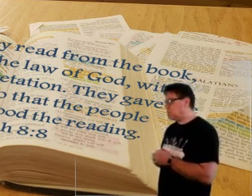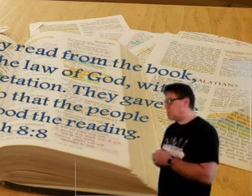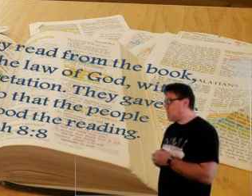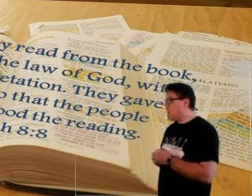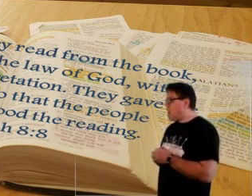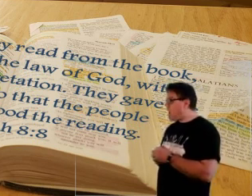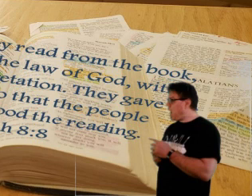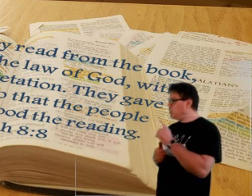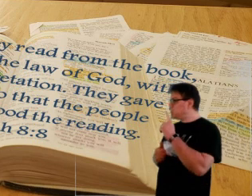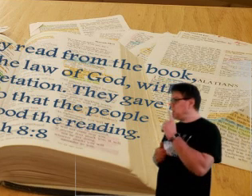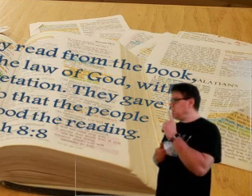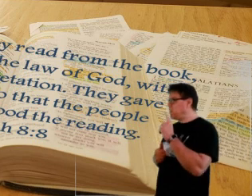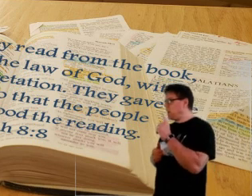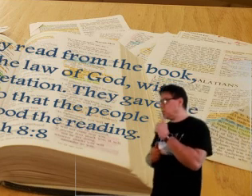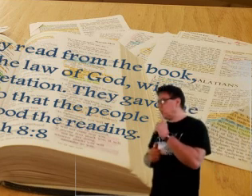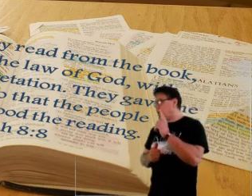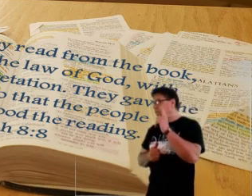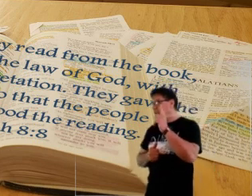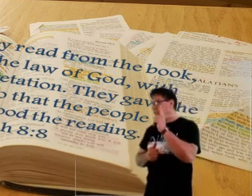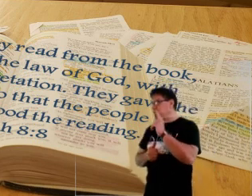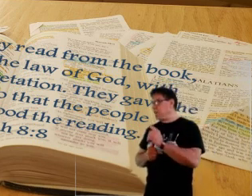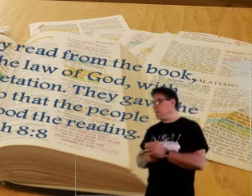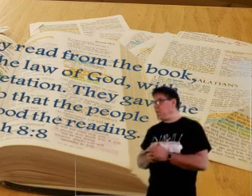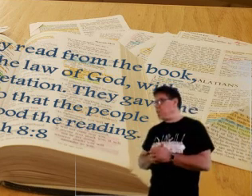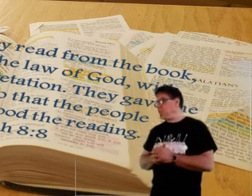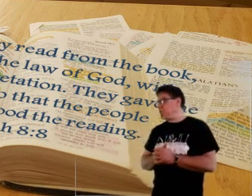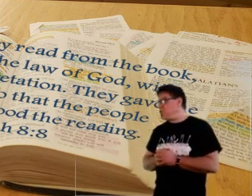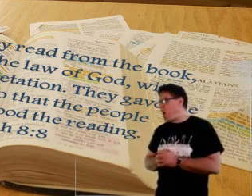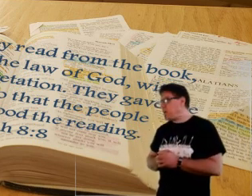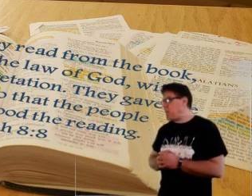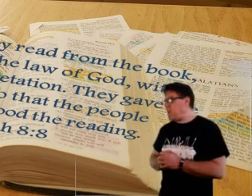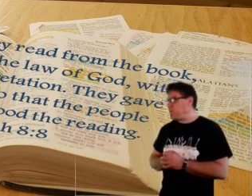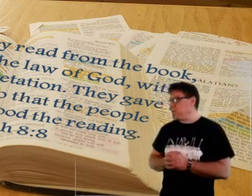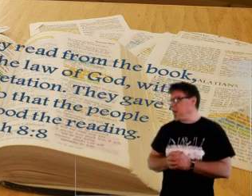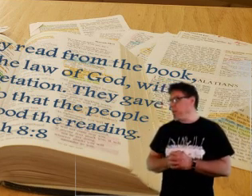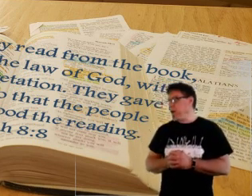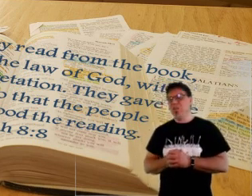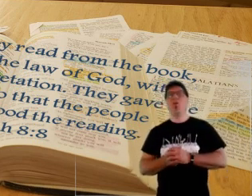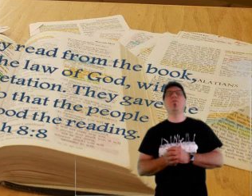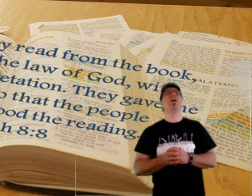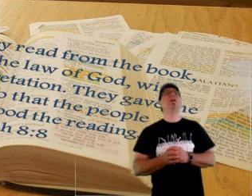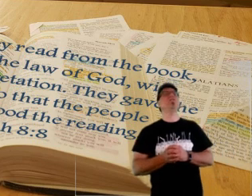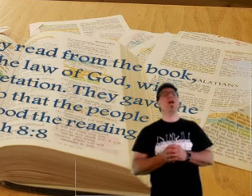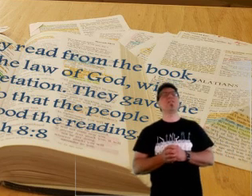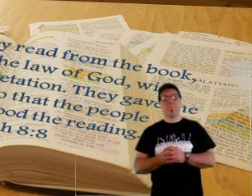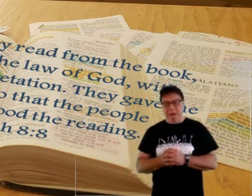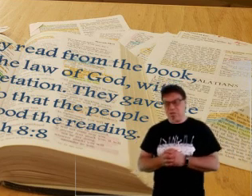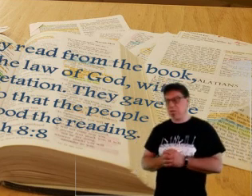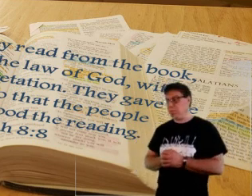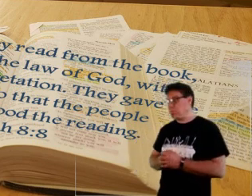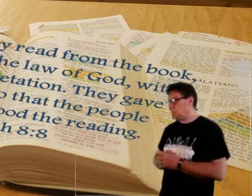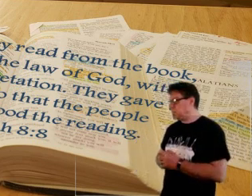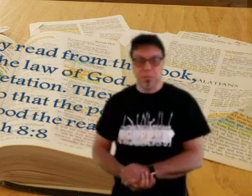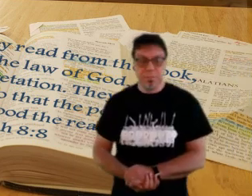that? I will state for the record, the fourth Sunday of Easter is not a day for celebrating your vocation as